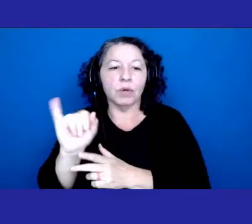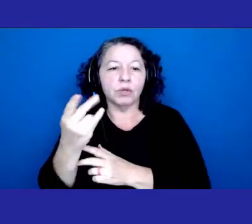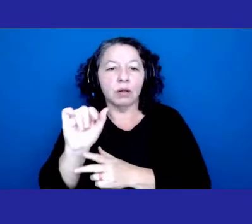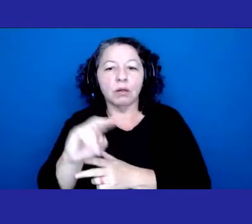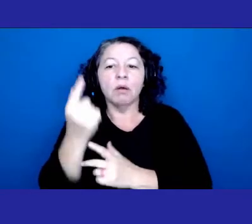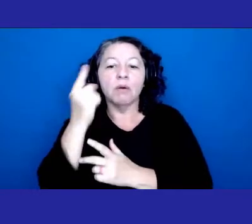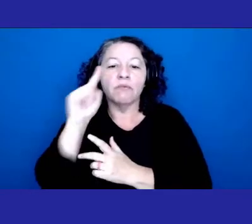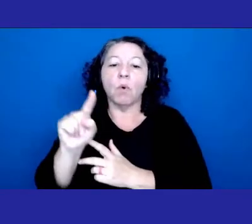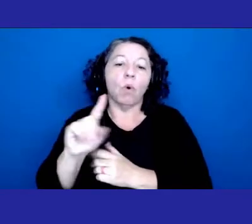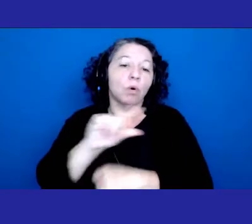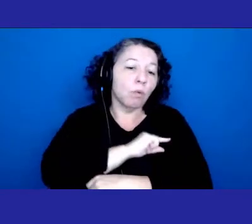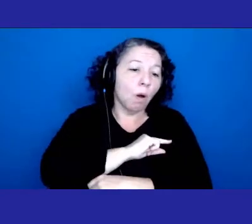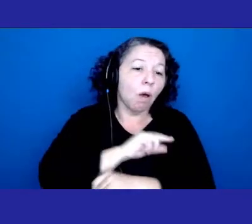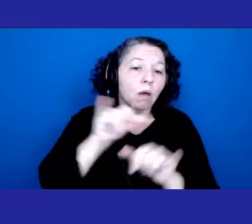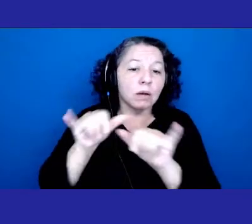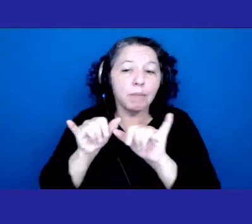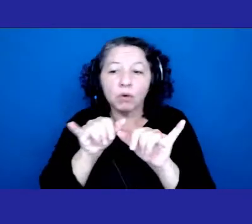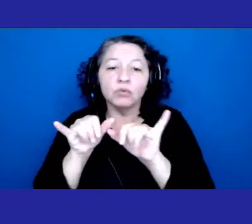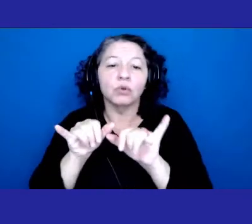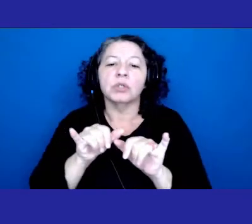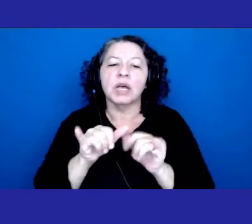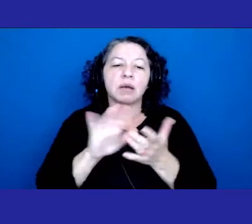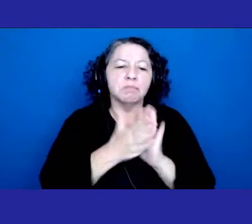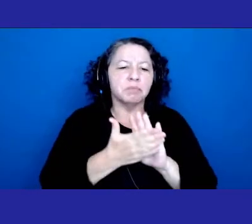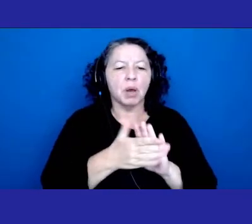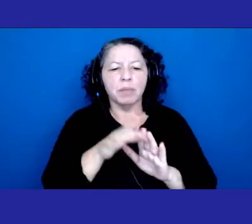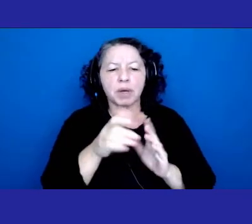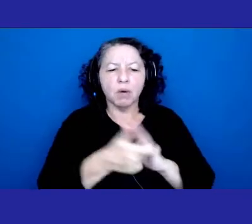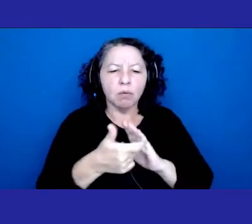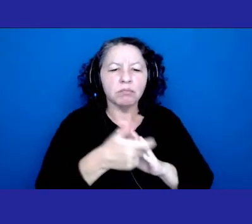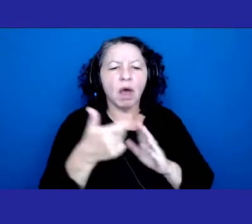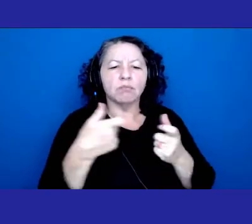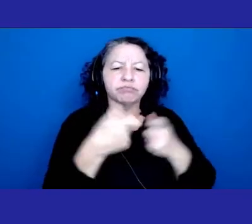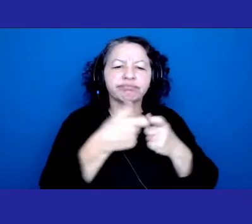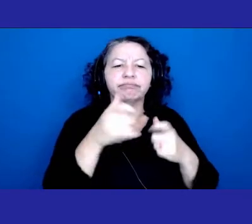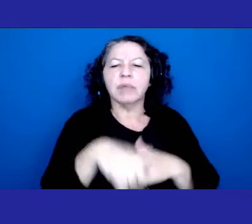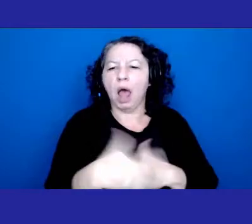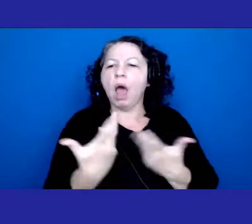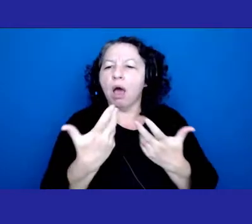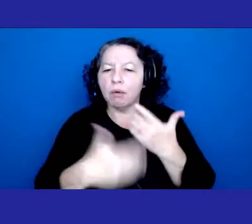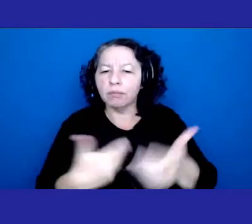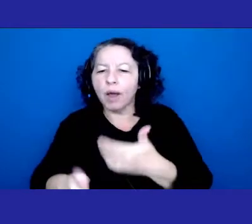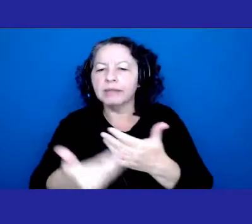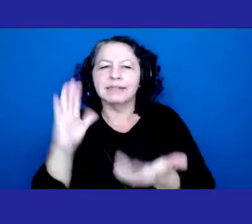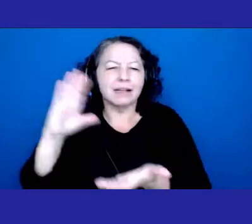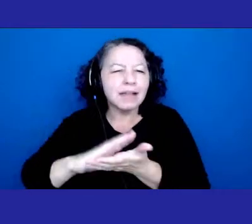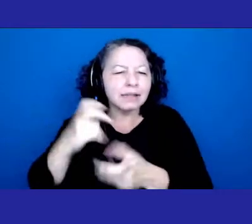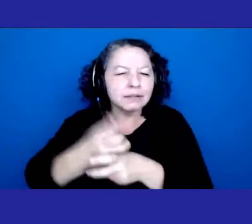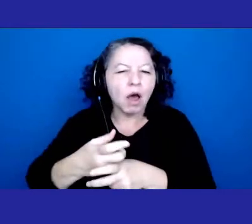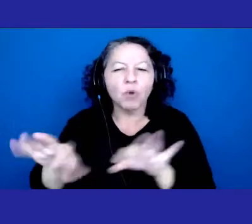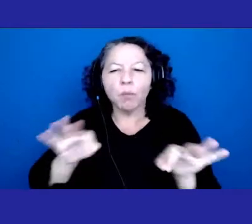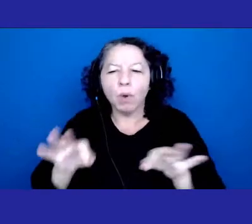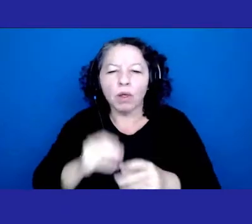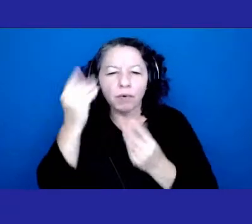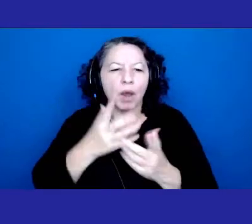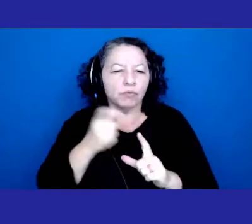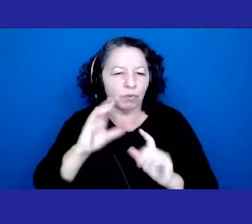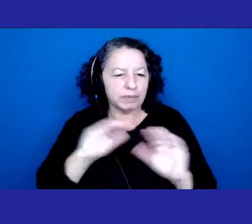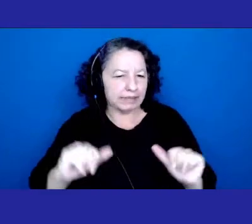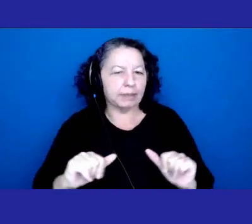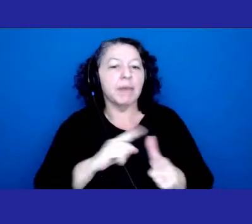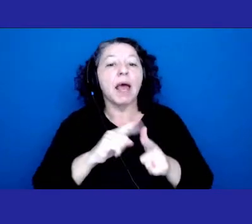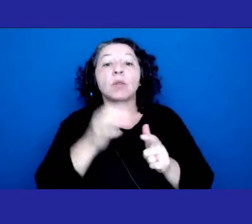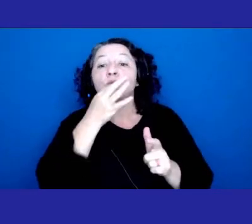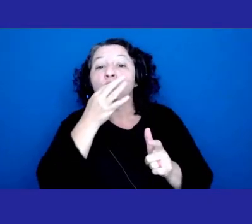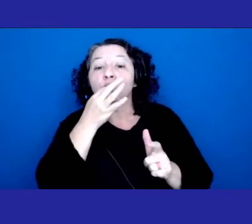and automating that process and making that less difficult to pull out of our system. And then coming on the horizon is